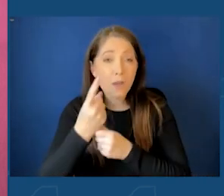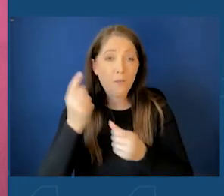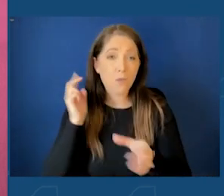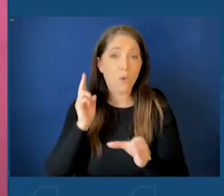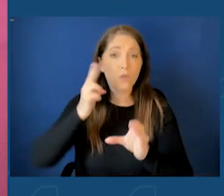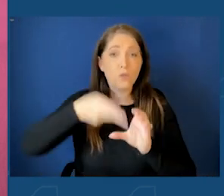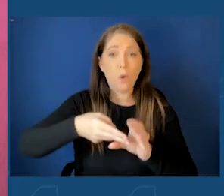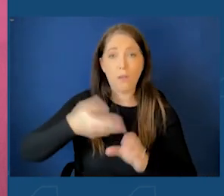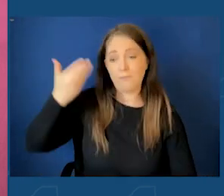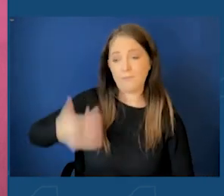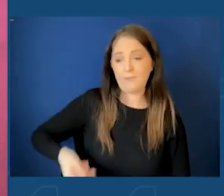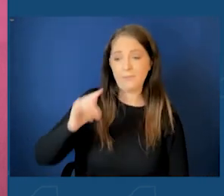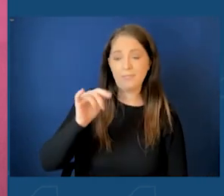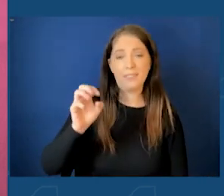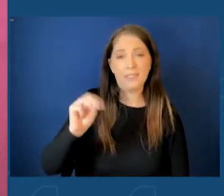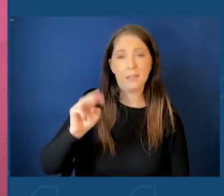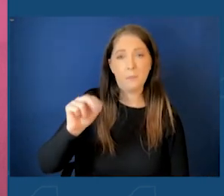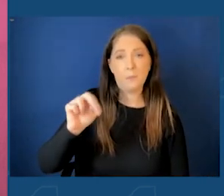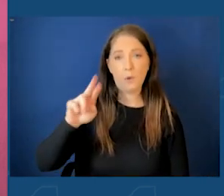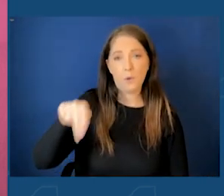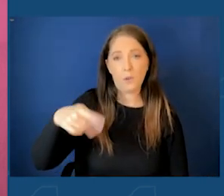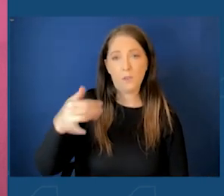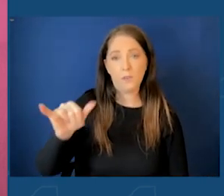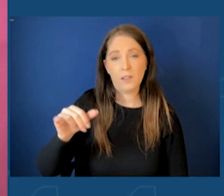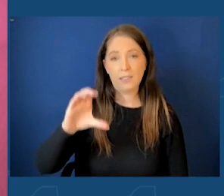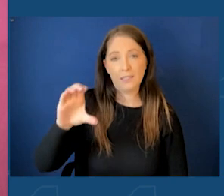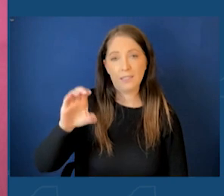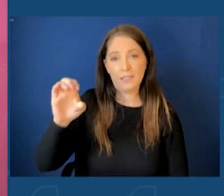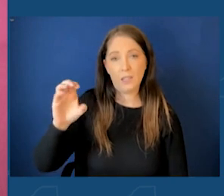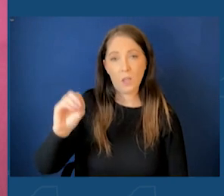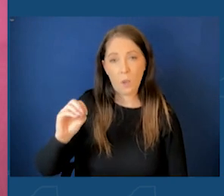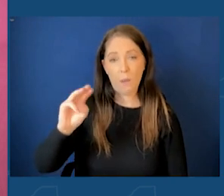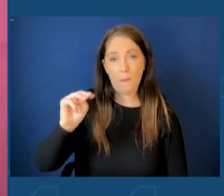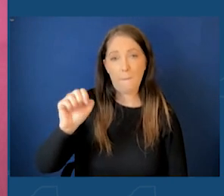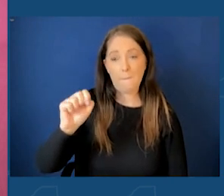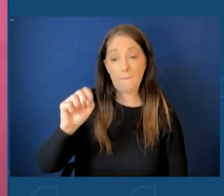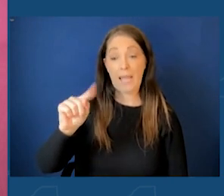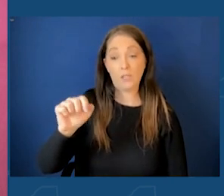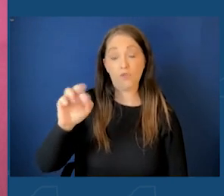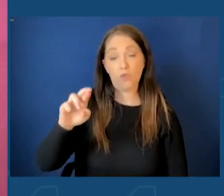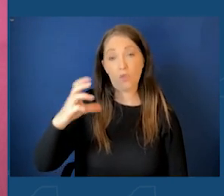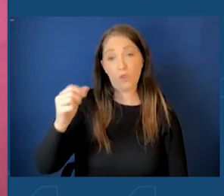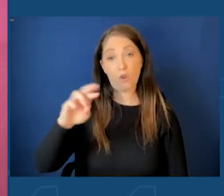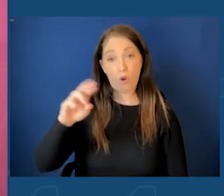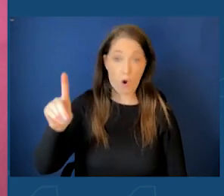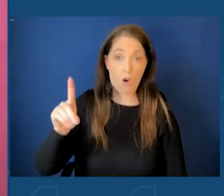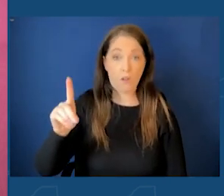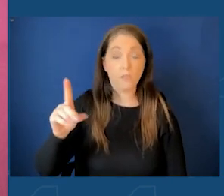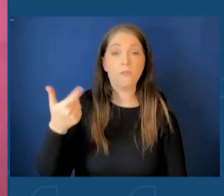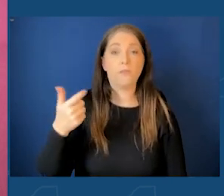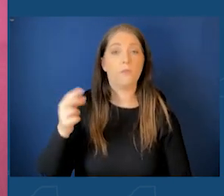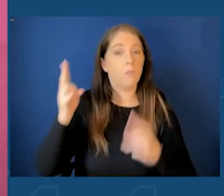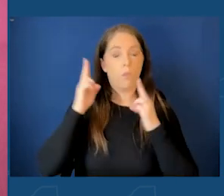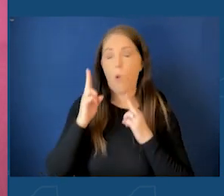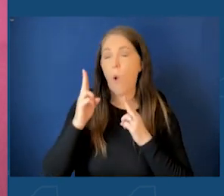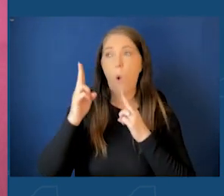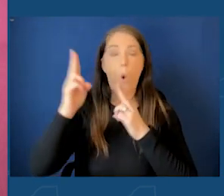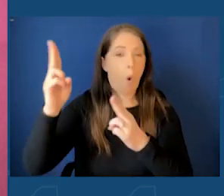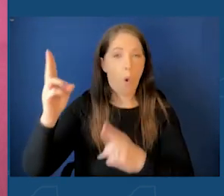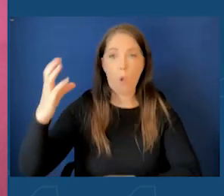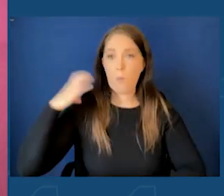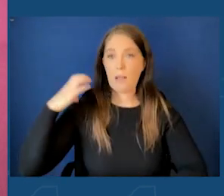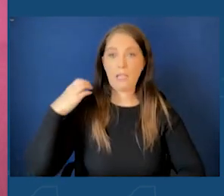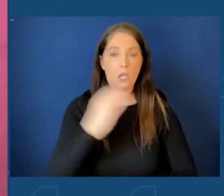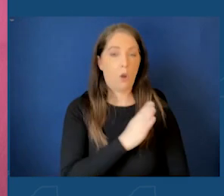Tim Murphy, the Chief Administrative Officer of MasterCard, and it is the honor of my lifetime to be the chair of the Board of Trustees